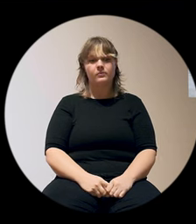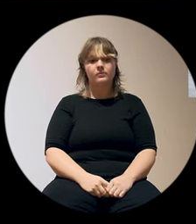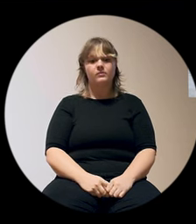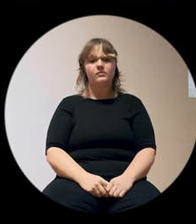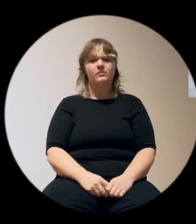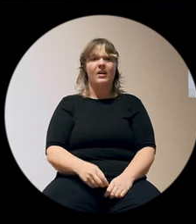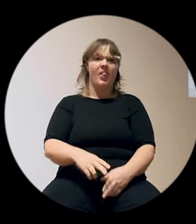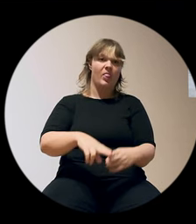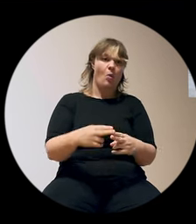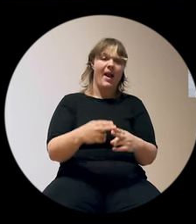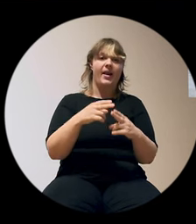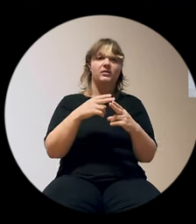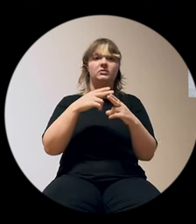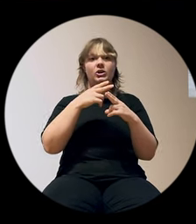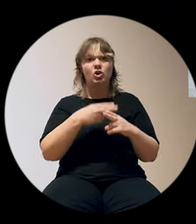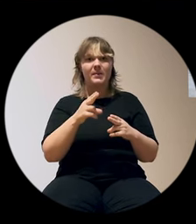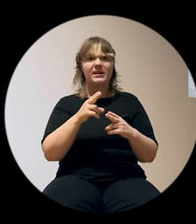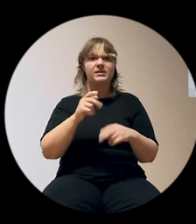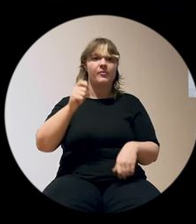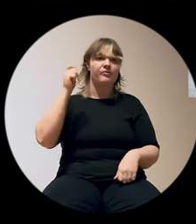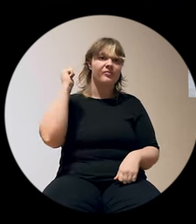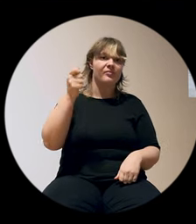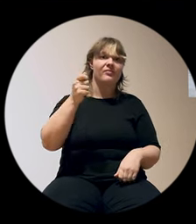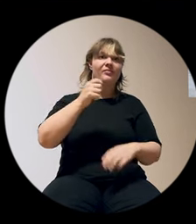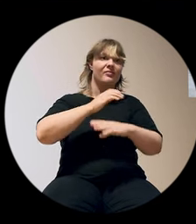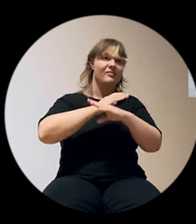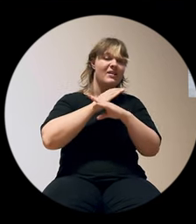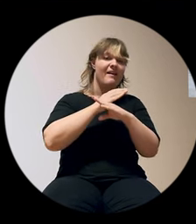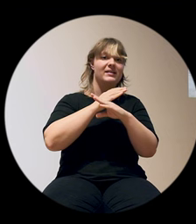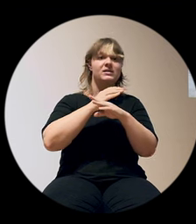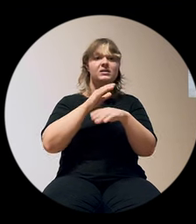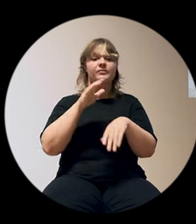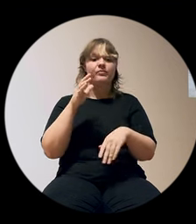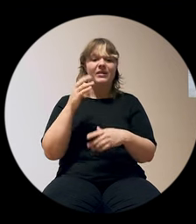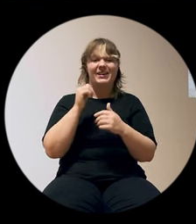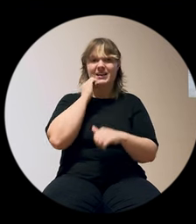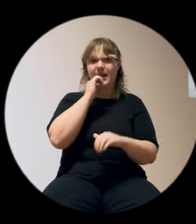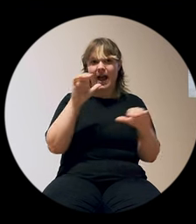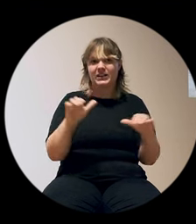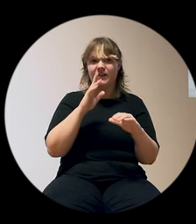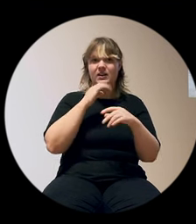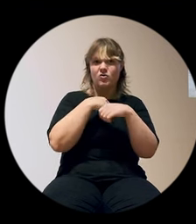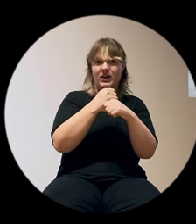The weight and sharpness wielded in attack or defense and in daily activities of creation and subsistence.